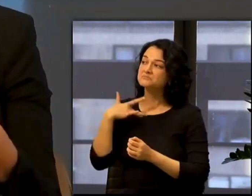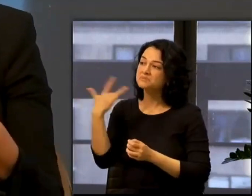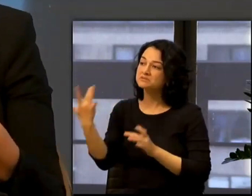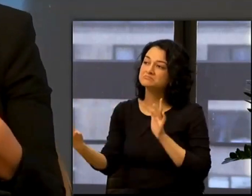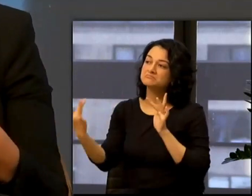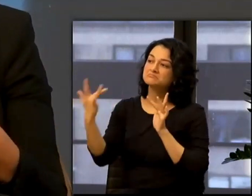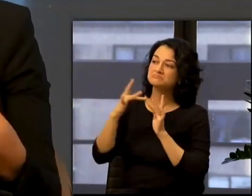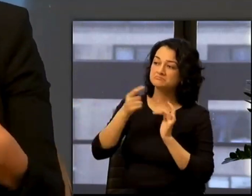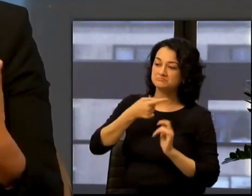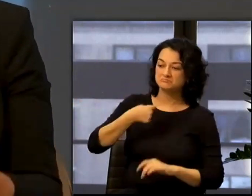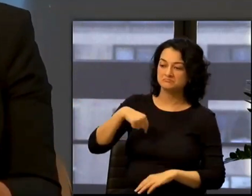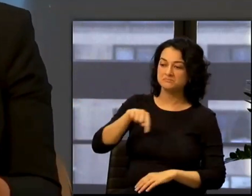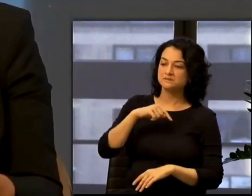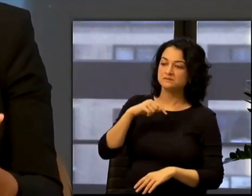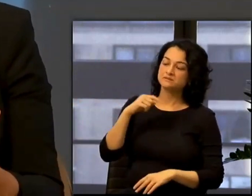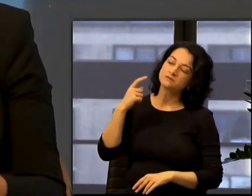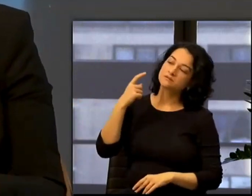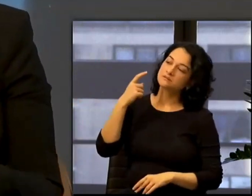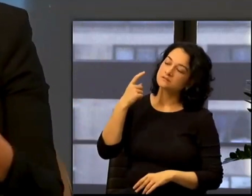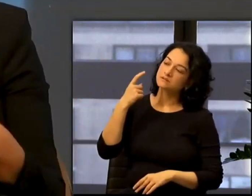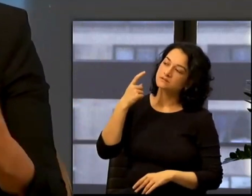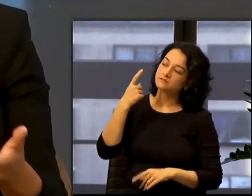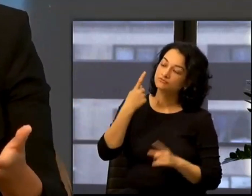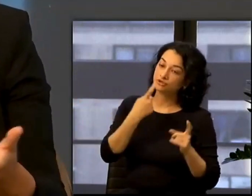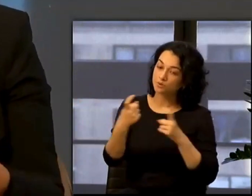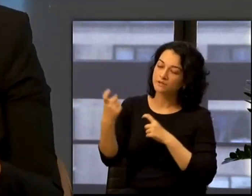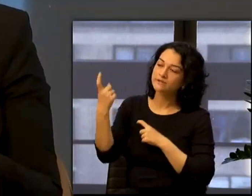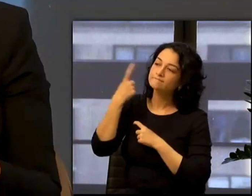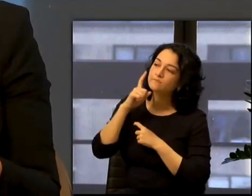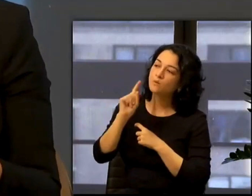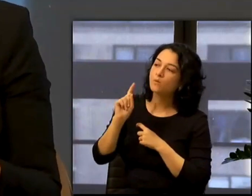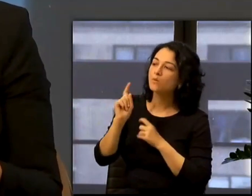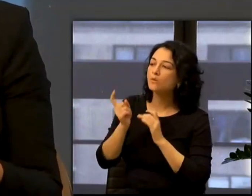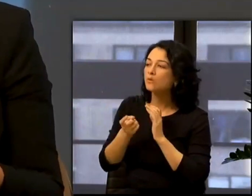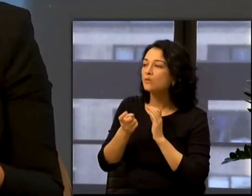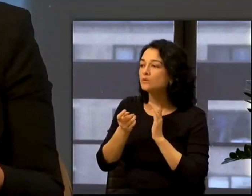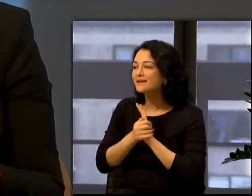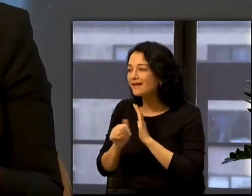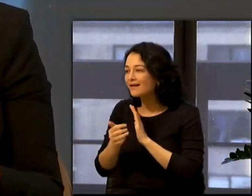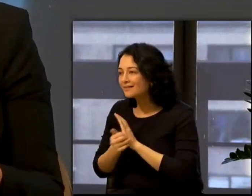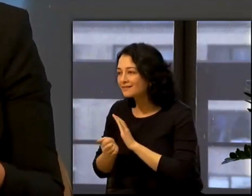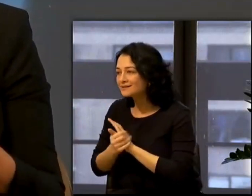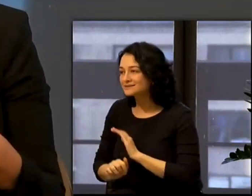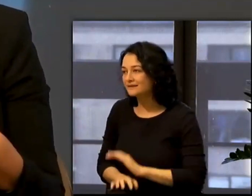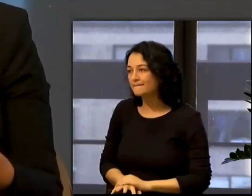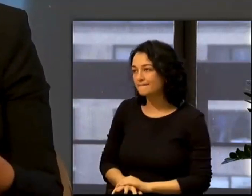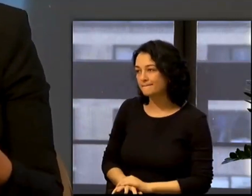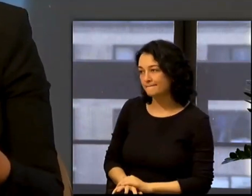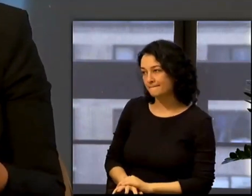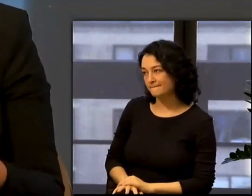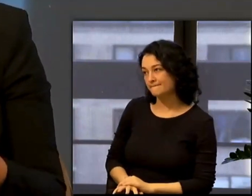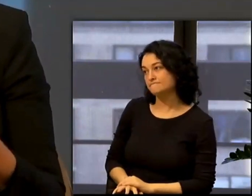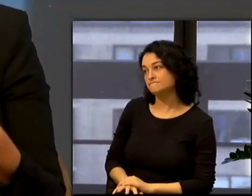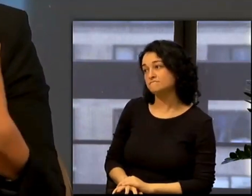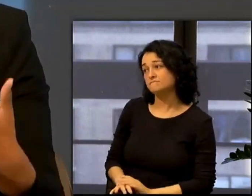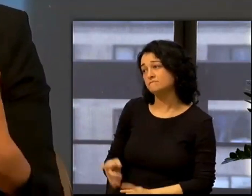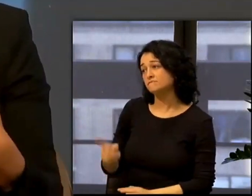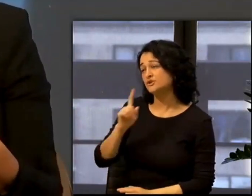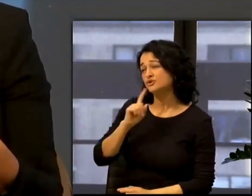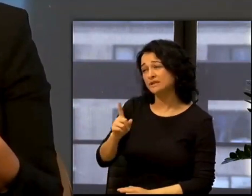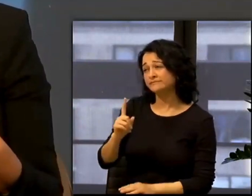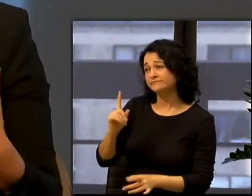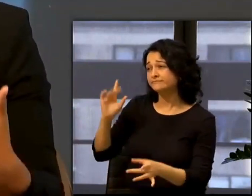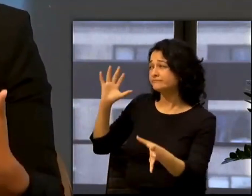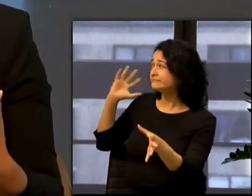our networks, because we do live in a country where the legacy of segregation is still very much alive, quite frankly. So our networks tend to often look